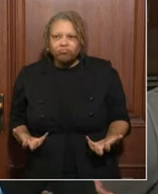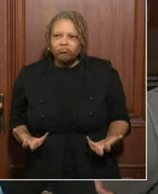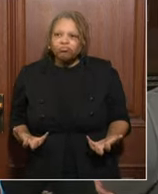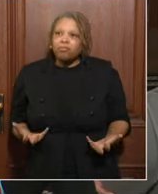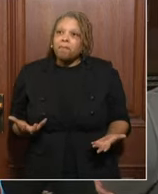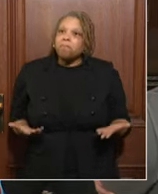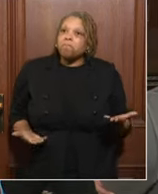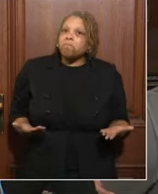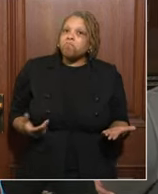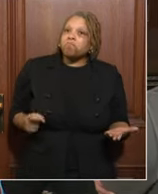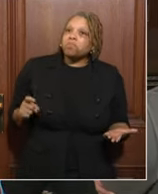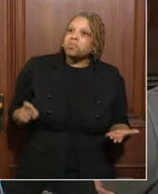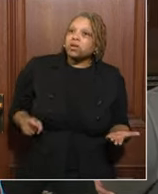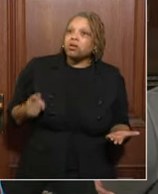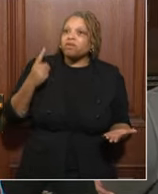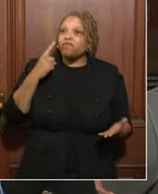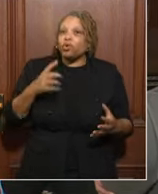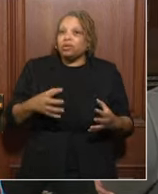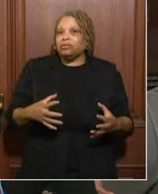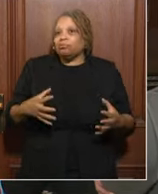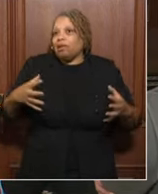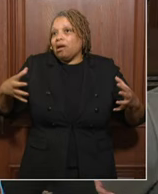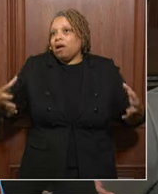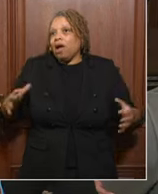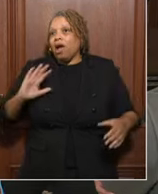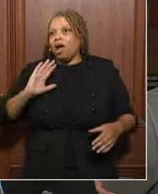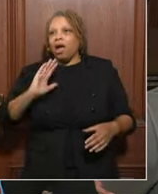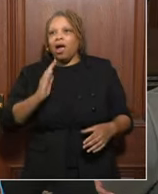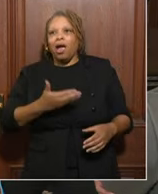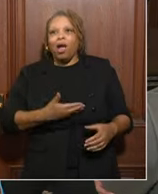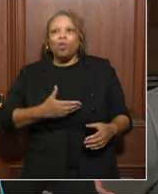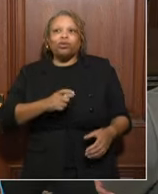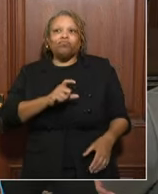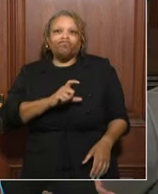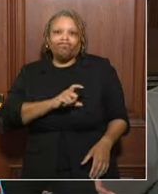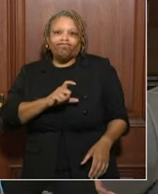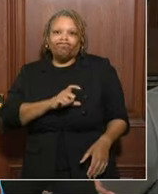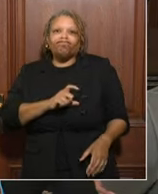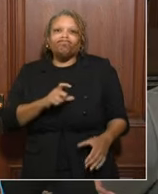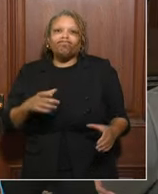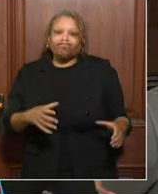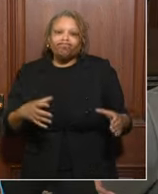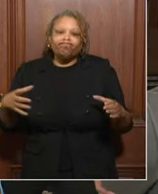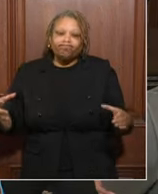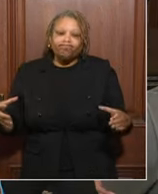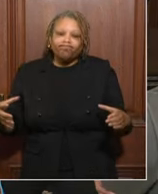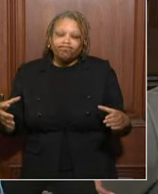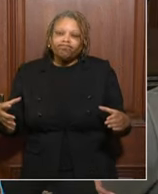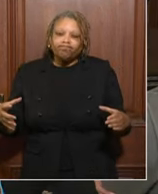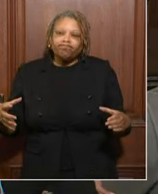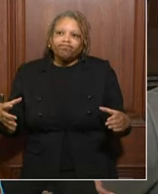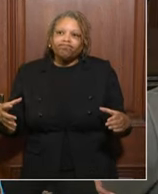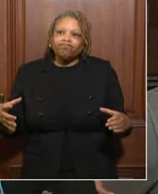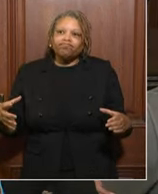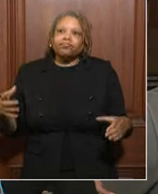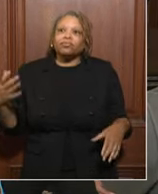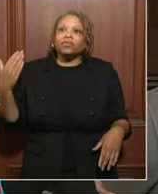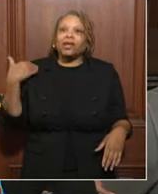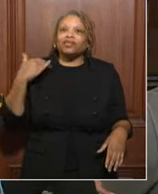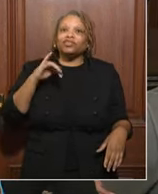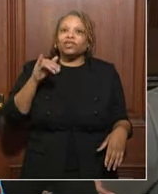to expand our law enforcement footprint. And that was the case the last January 6th as